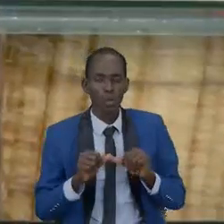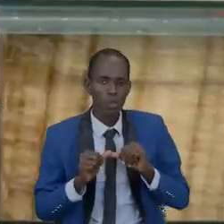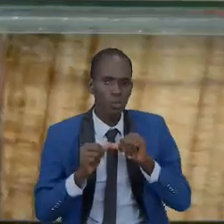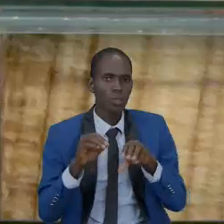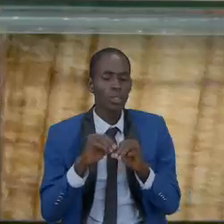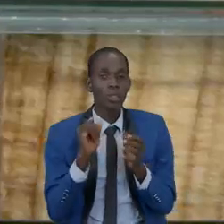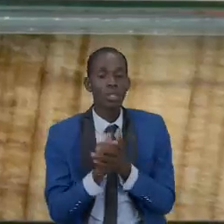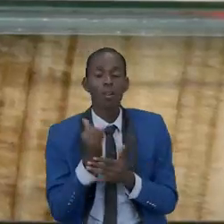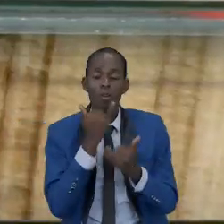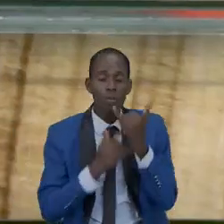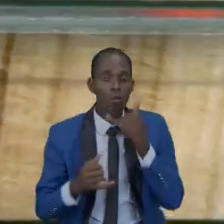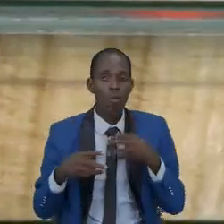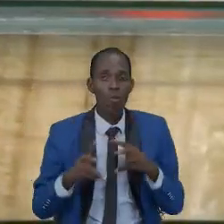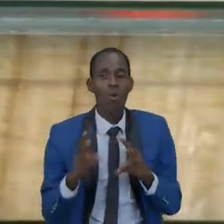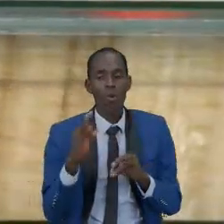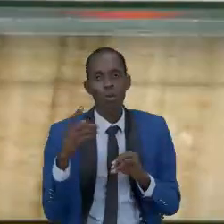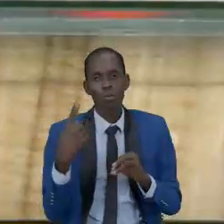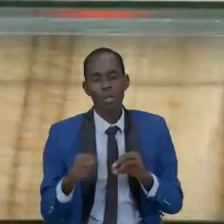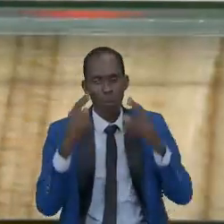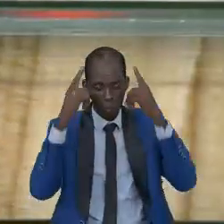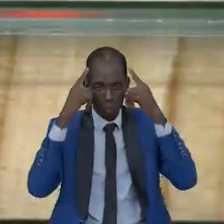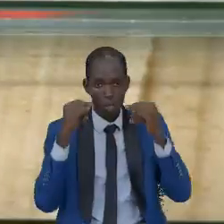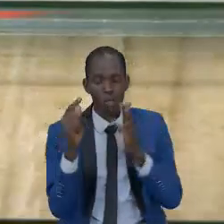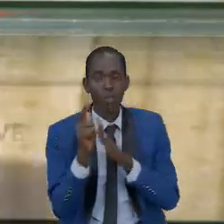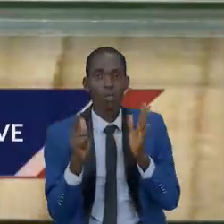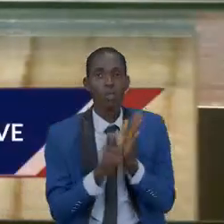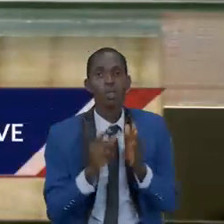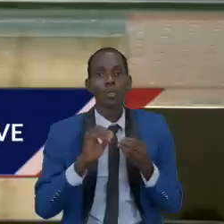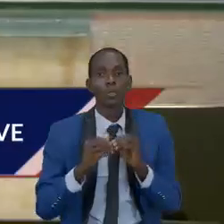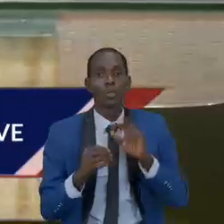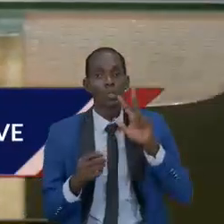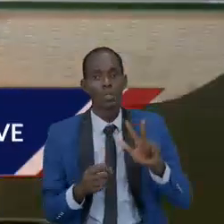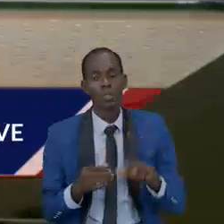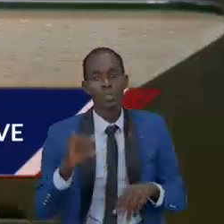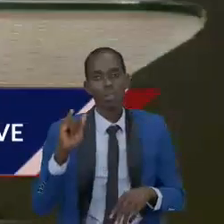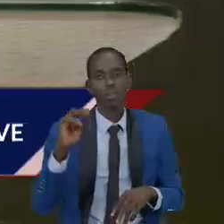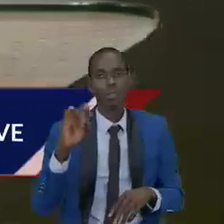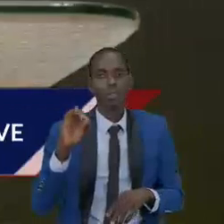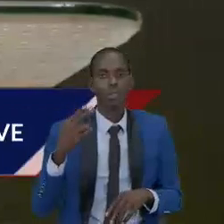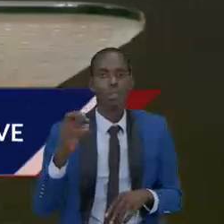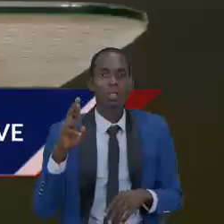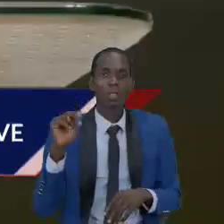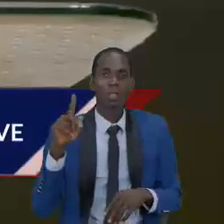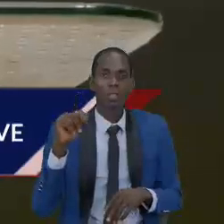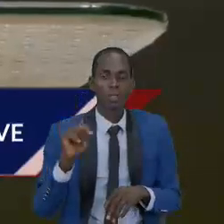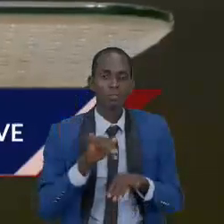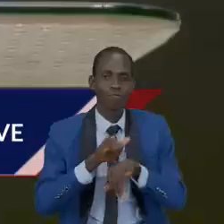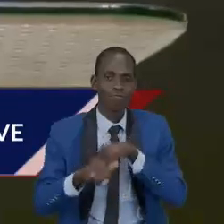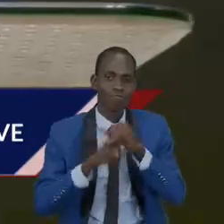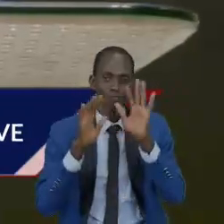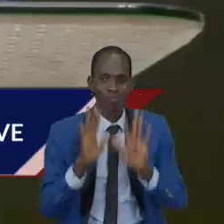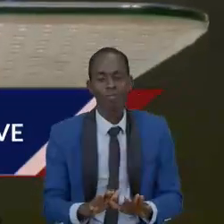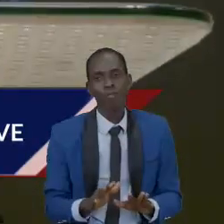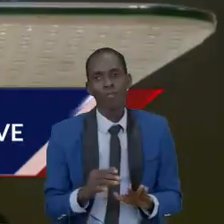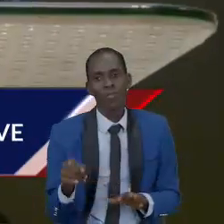path of the Mosaic law. Number three, incoherent tricksters. It's like they're playing games.